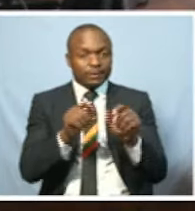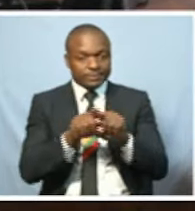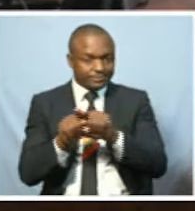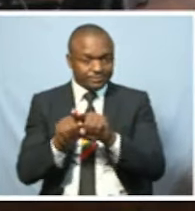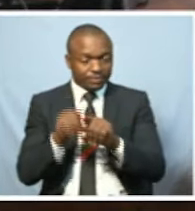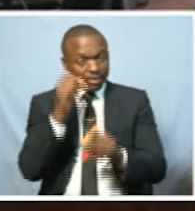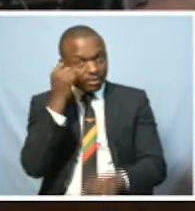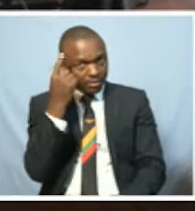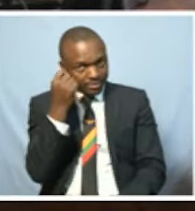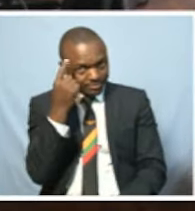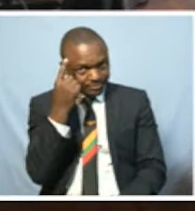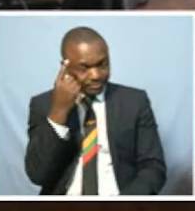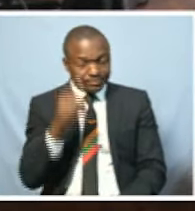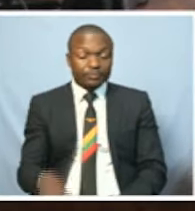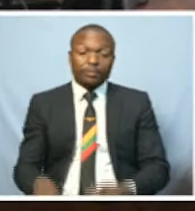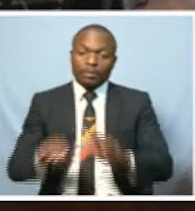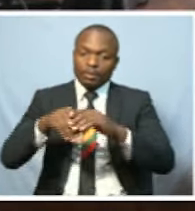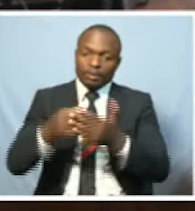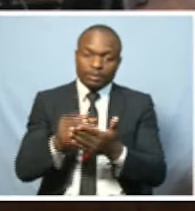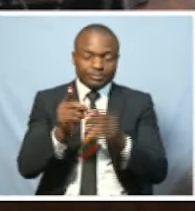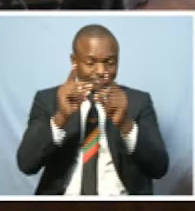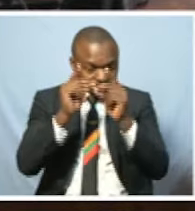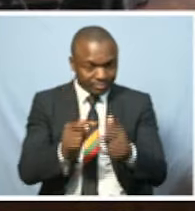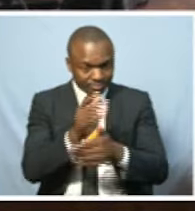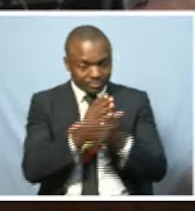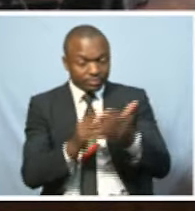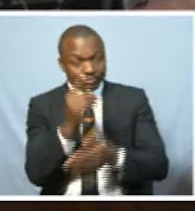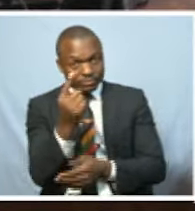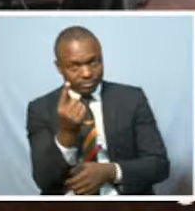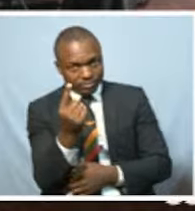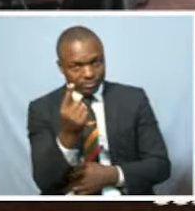understand how you arrived at somebody,